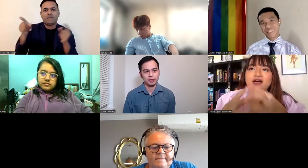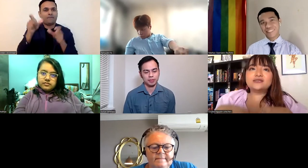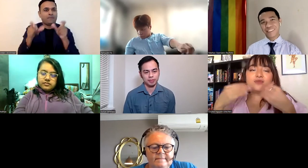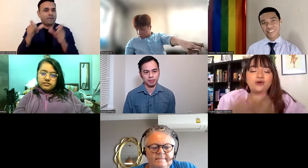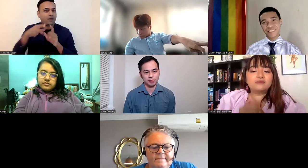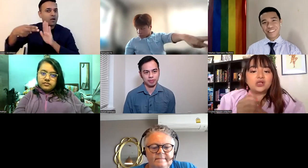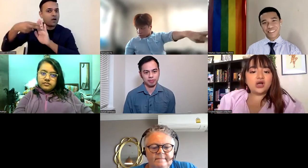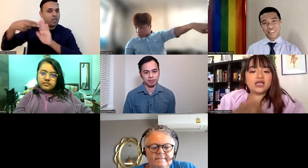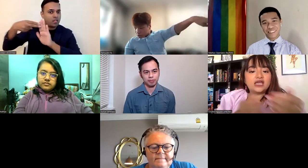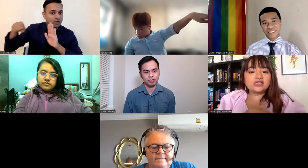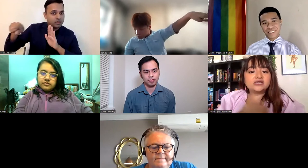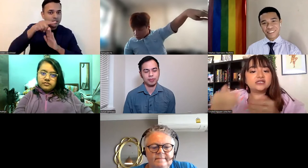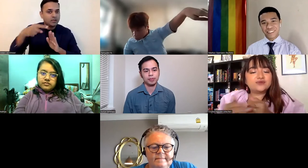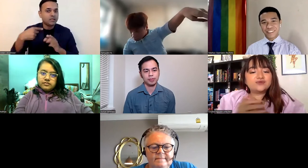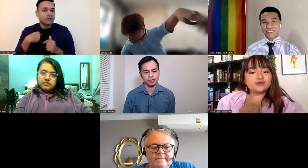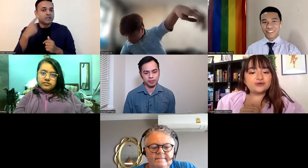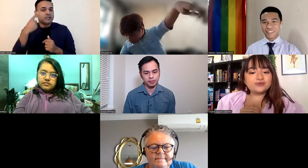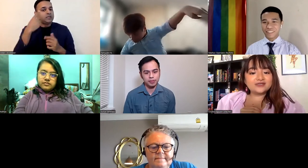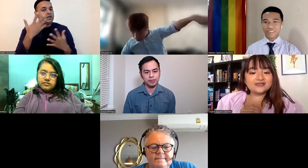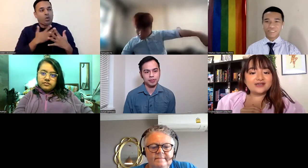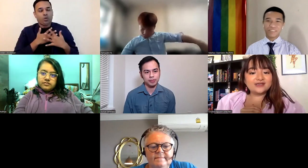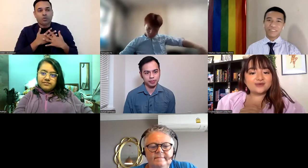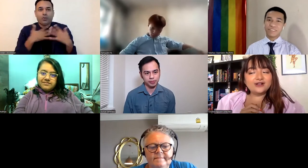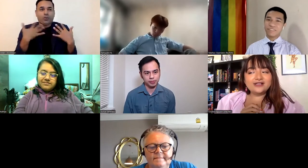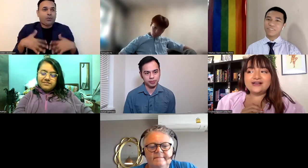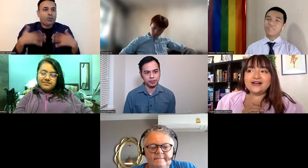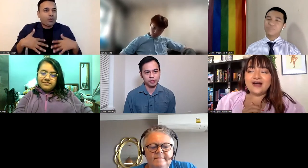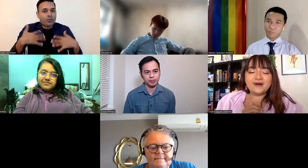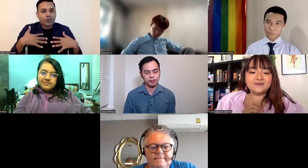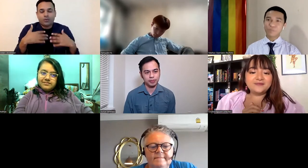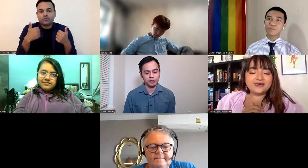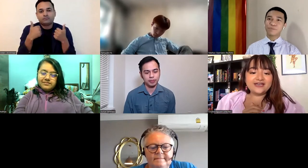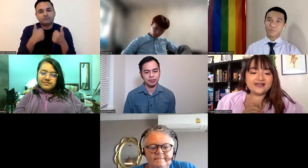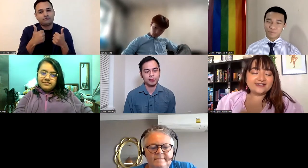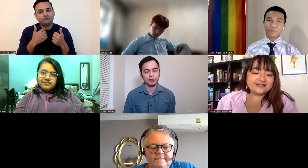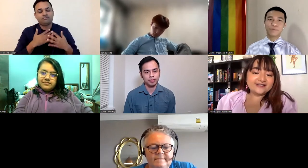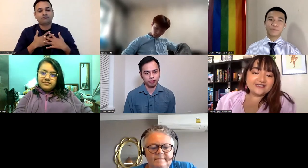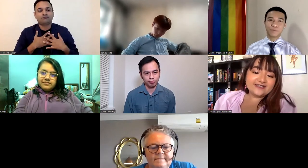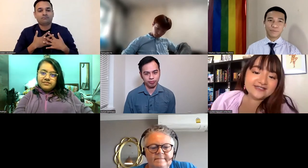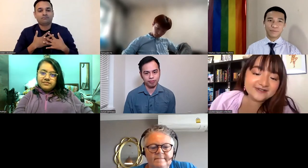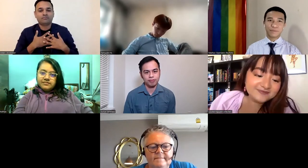you will find support and belonging in different groups as well. But yeah,